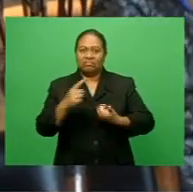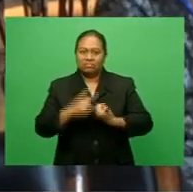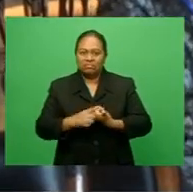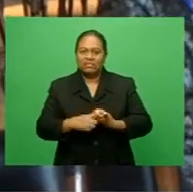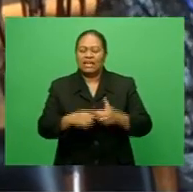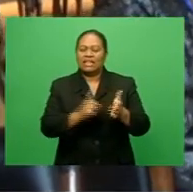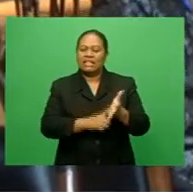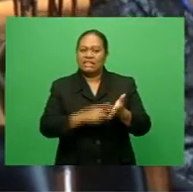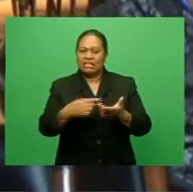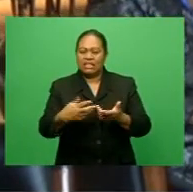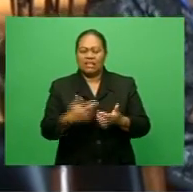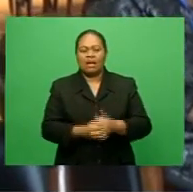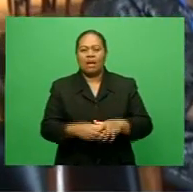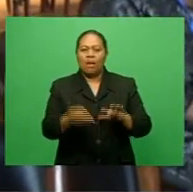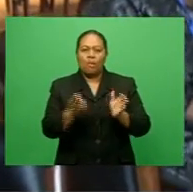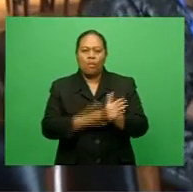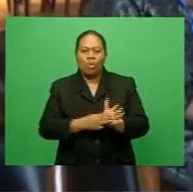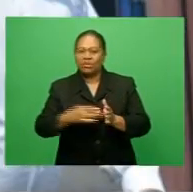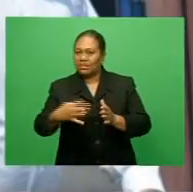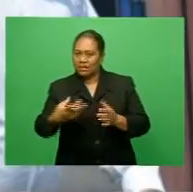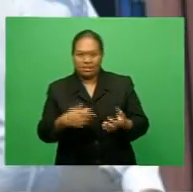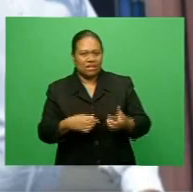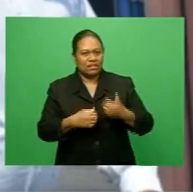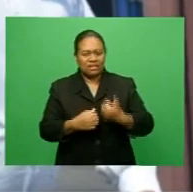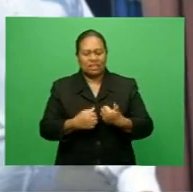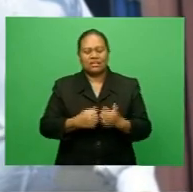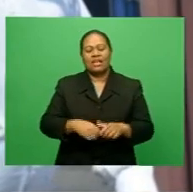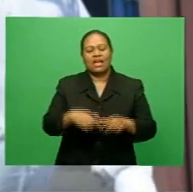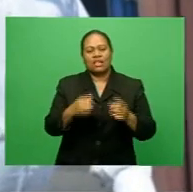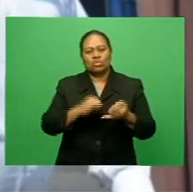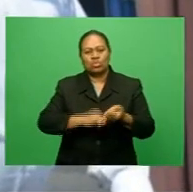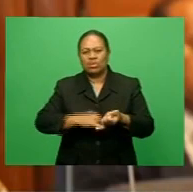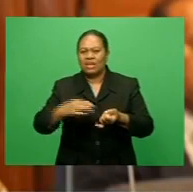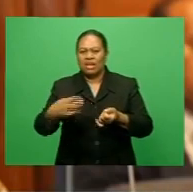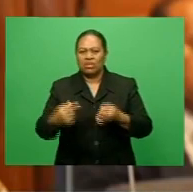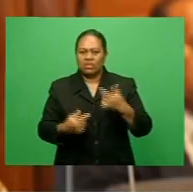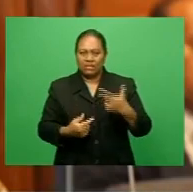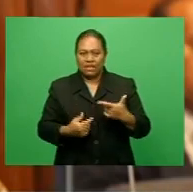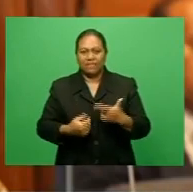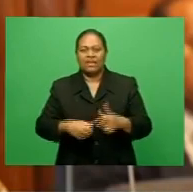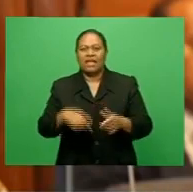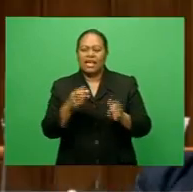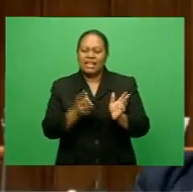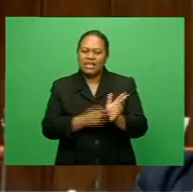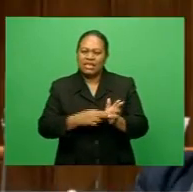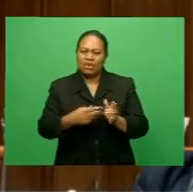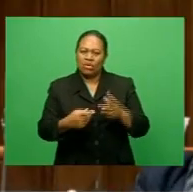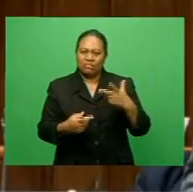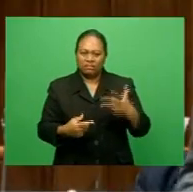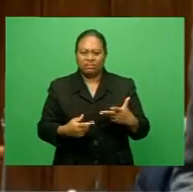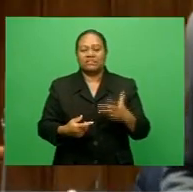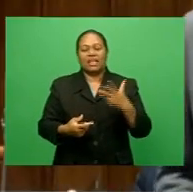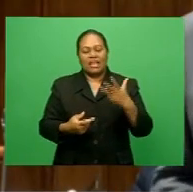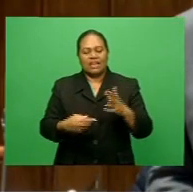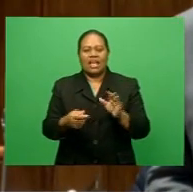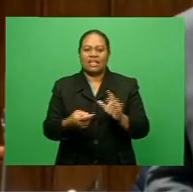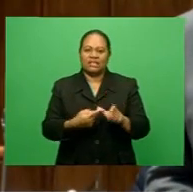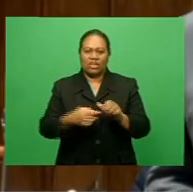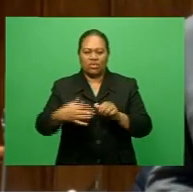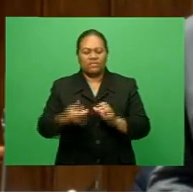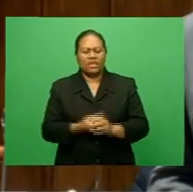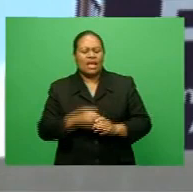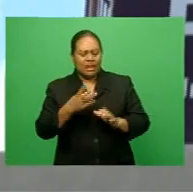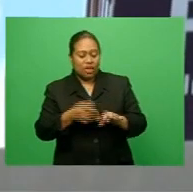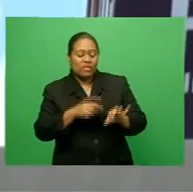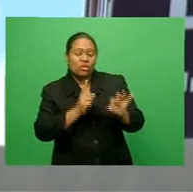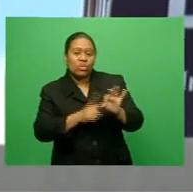Litiang Yonimbaravi, Moses Mbulitavu, Ratu Suliano Motinitambua, Nico Navaikula and Aseri Randronro were questioned